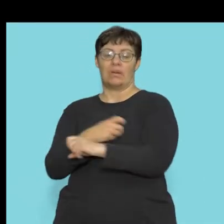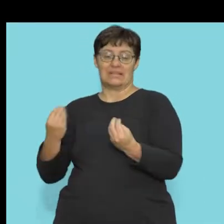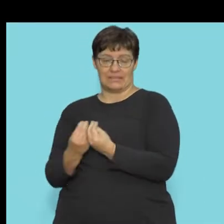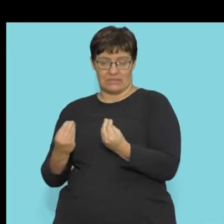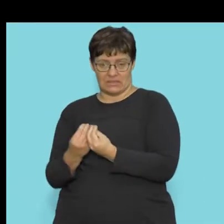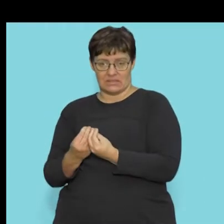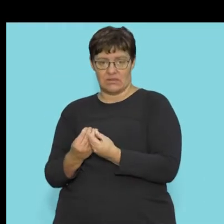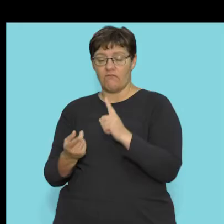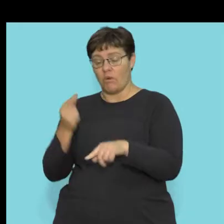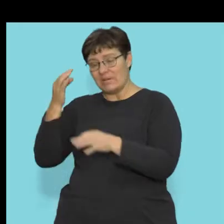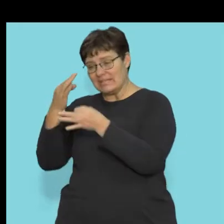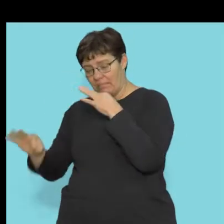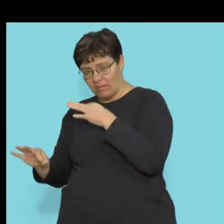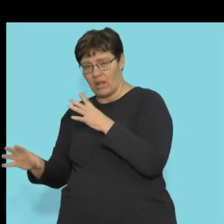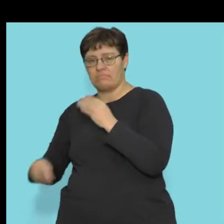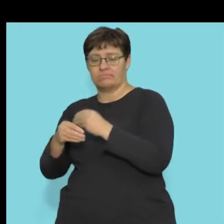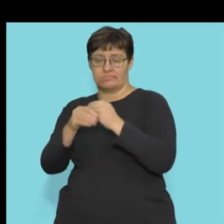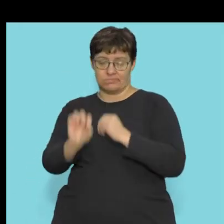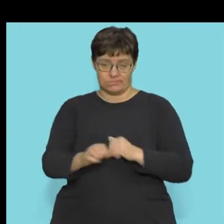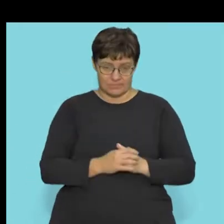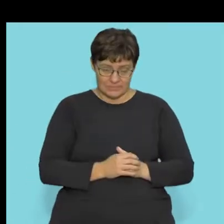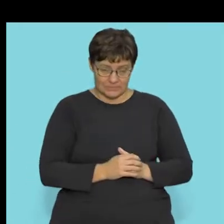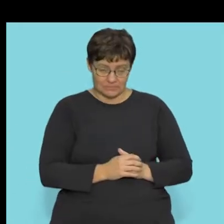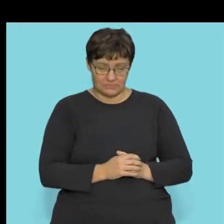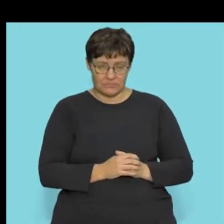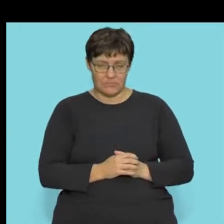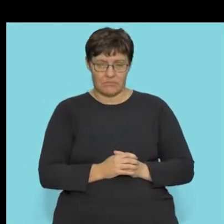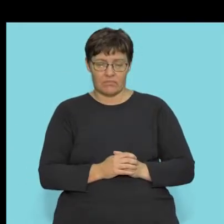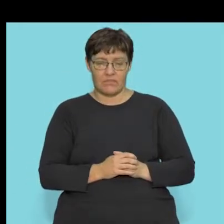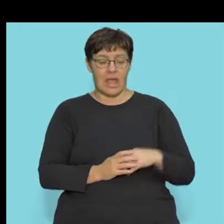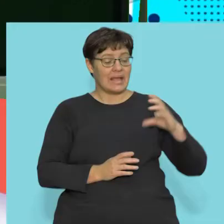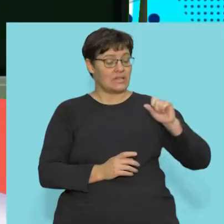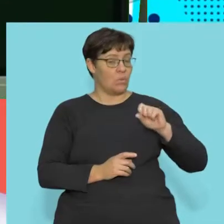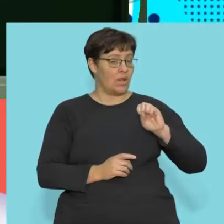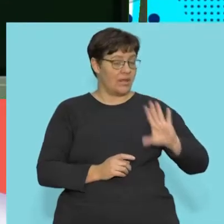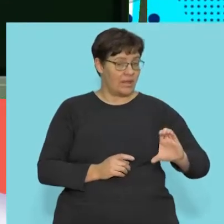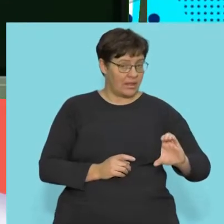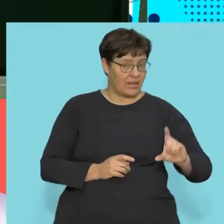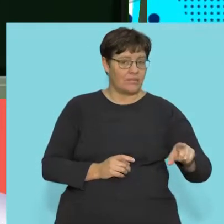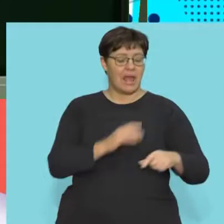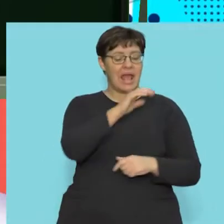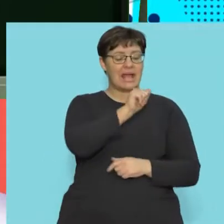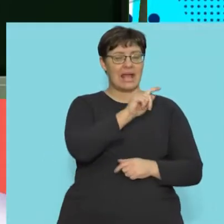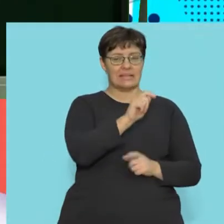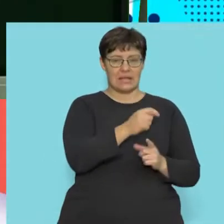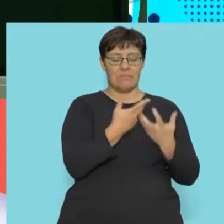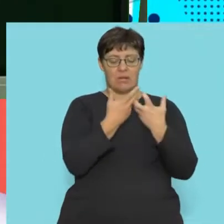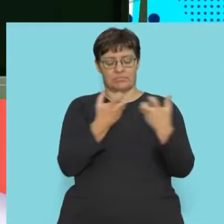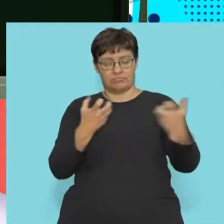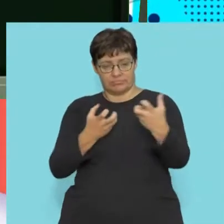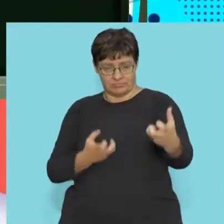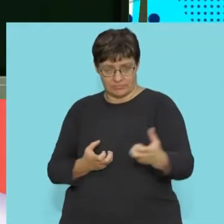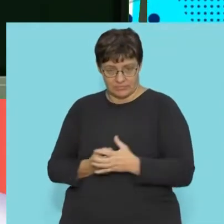more complex substances from simple molecules. So essentially, catabolic, if you remember the word